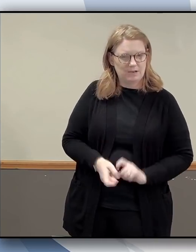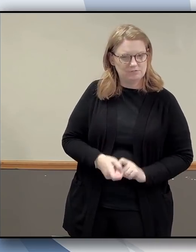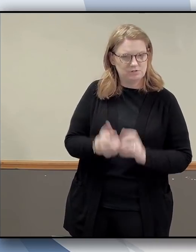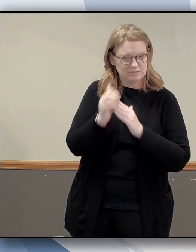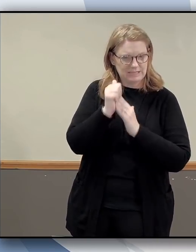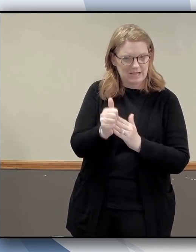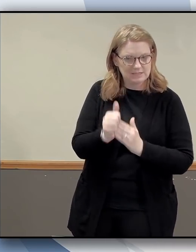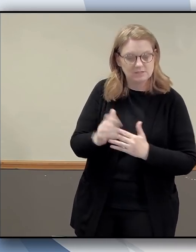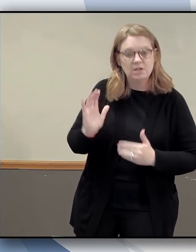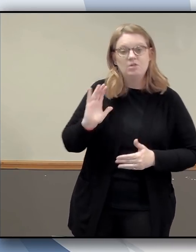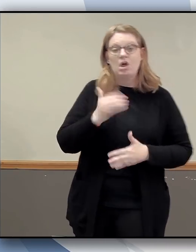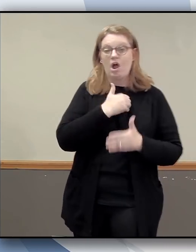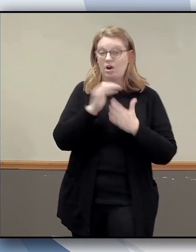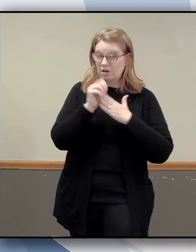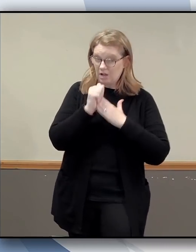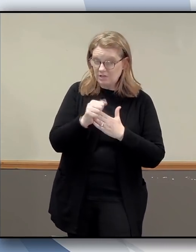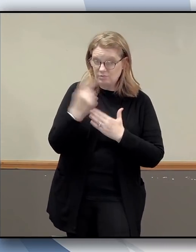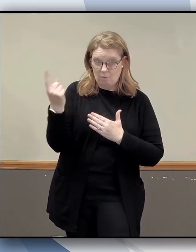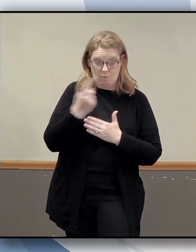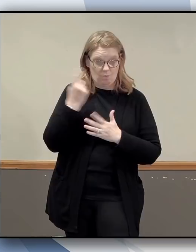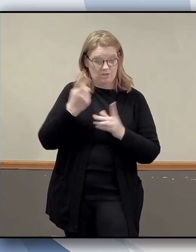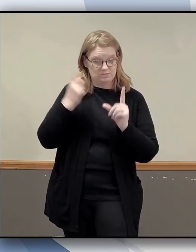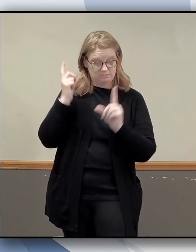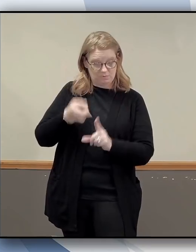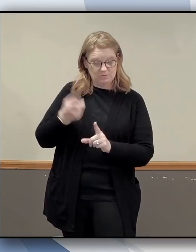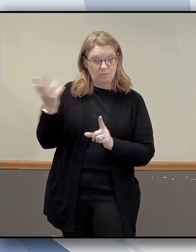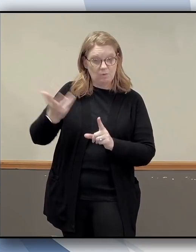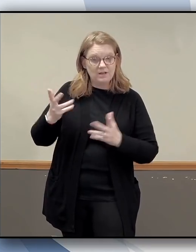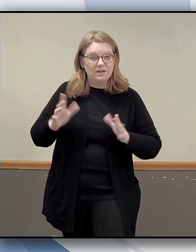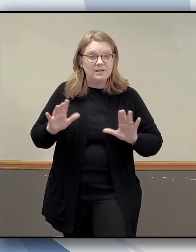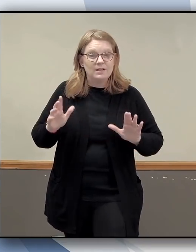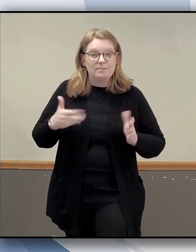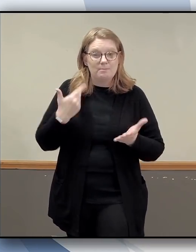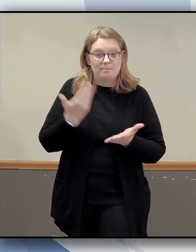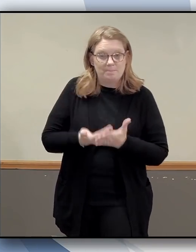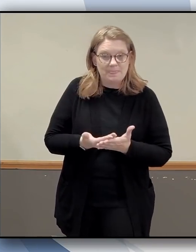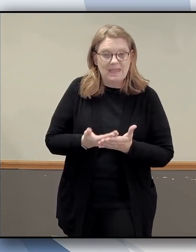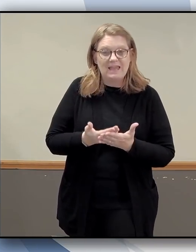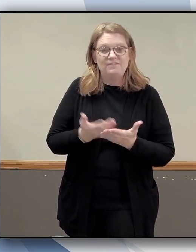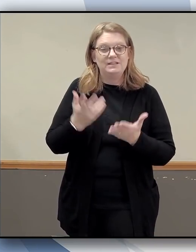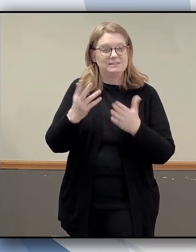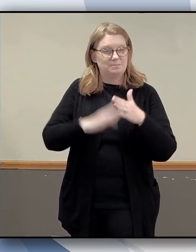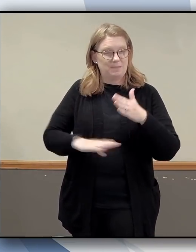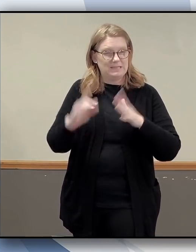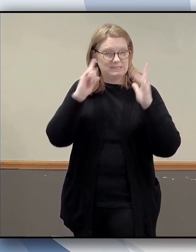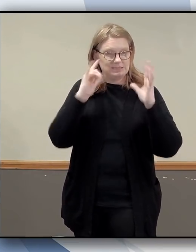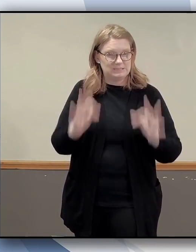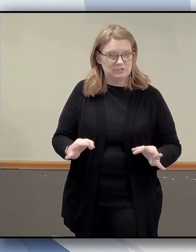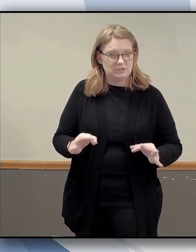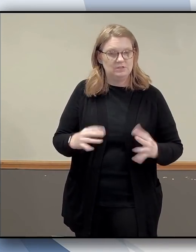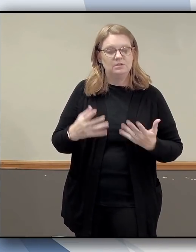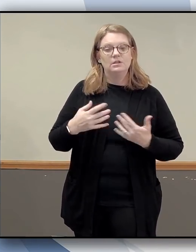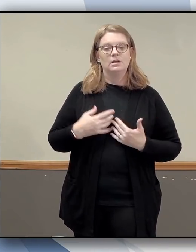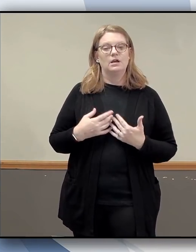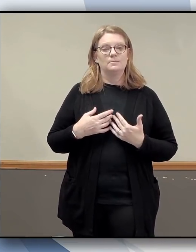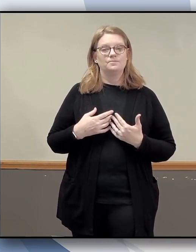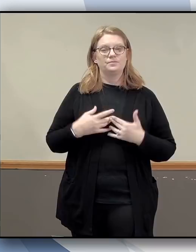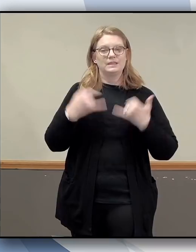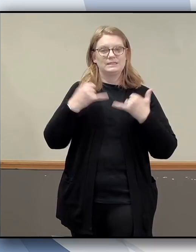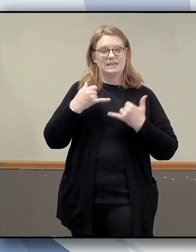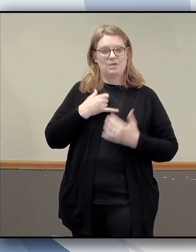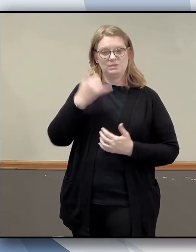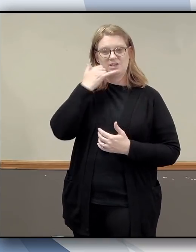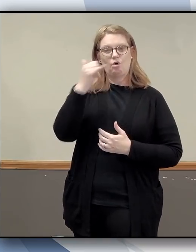always based on best practice recommendations and evidence-based decision-making. And today on a call with